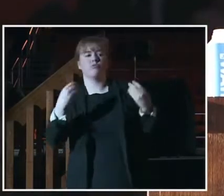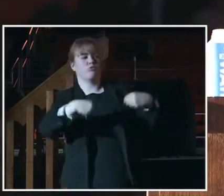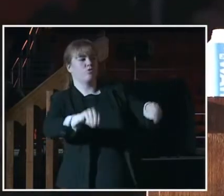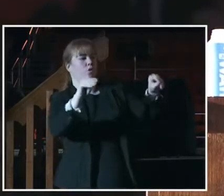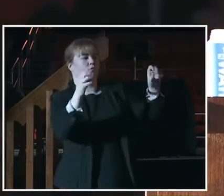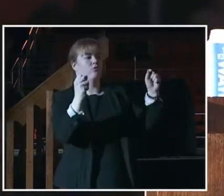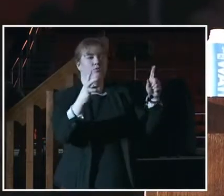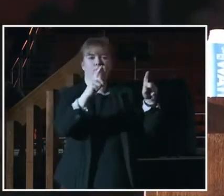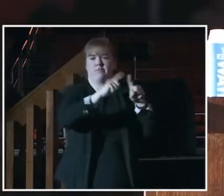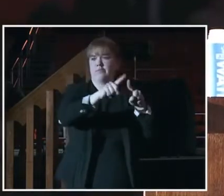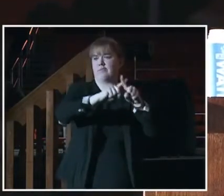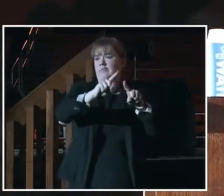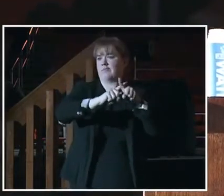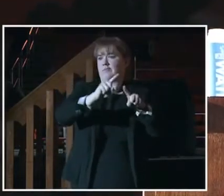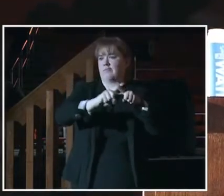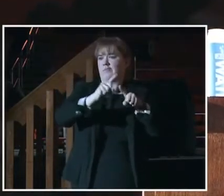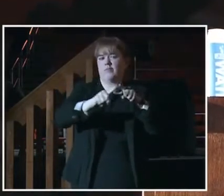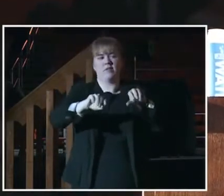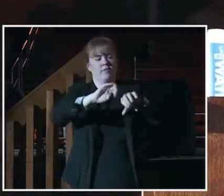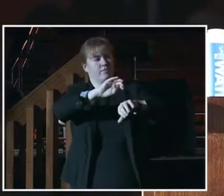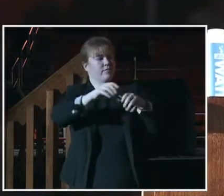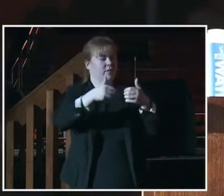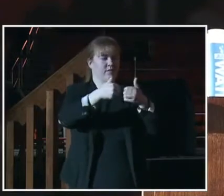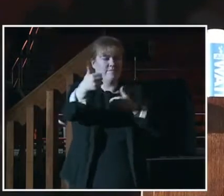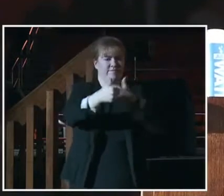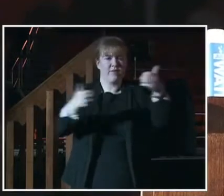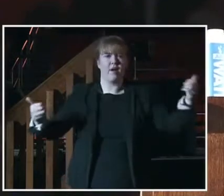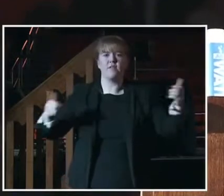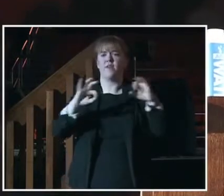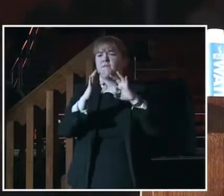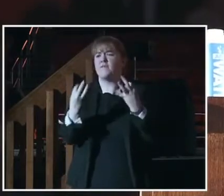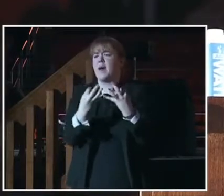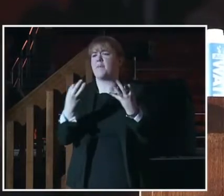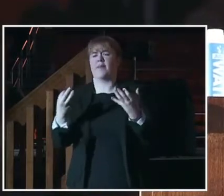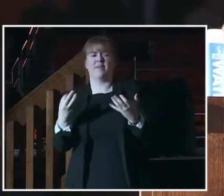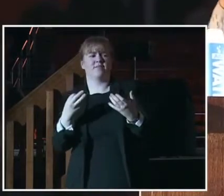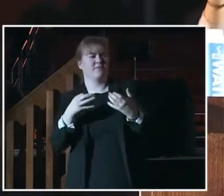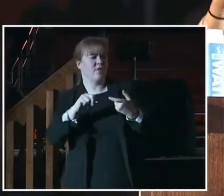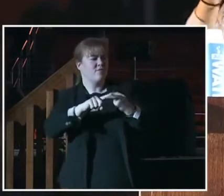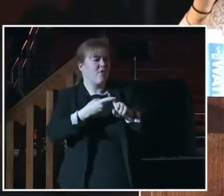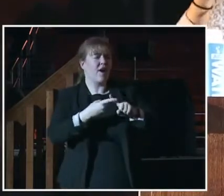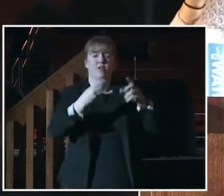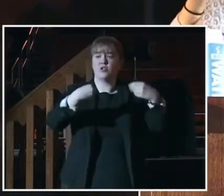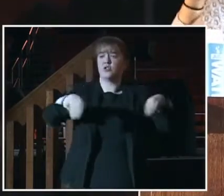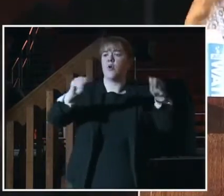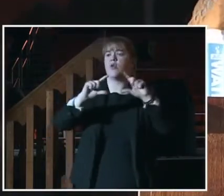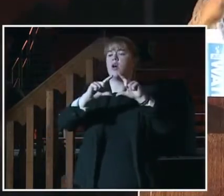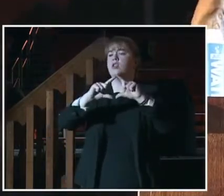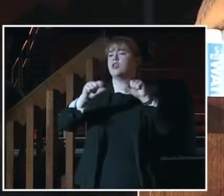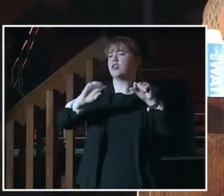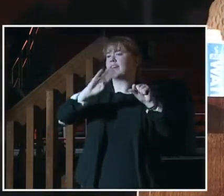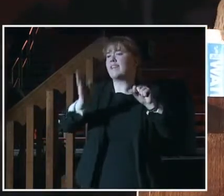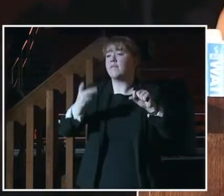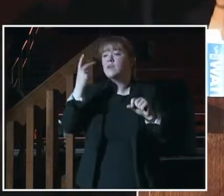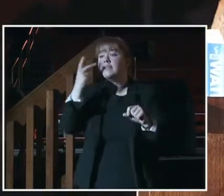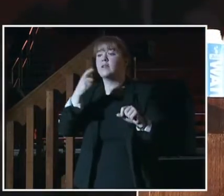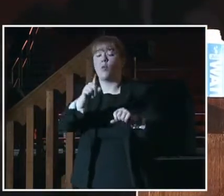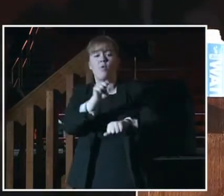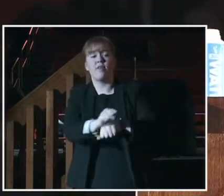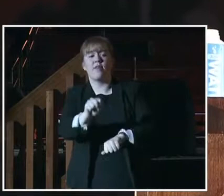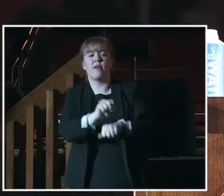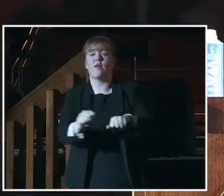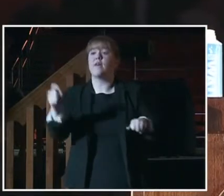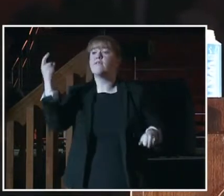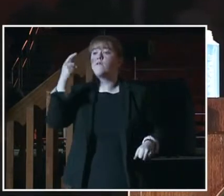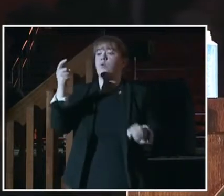many instances, once again divided from family and loved ones, sold, but the check you'll never see because your labor is